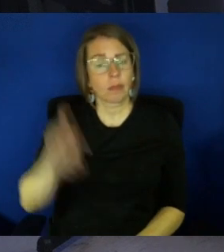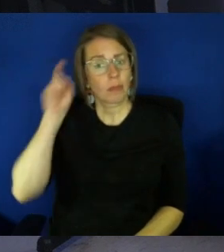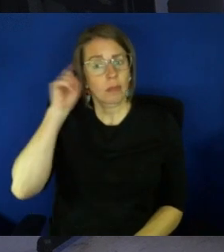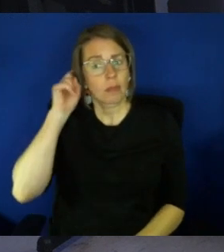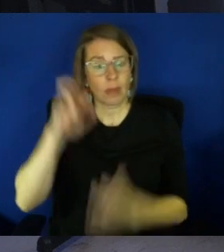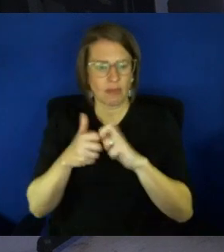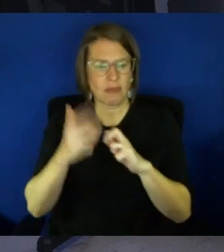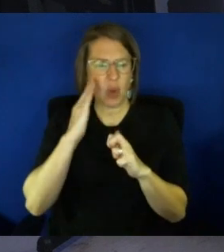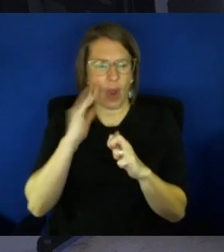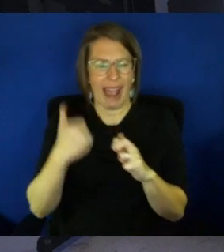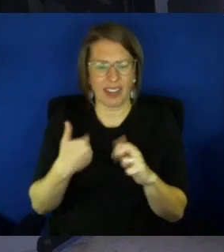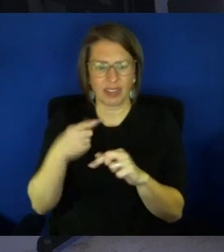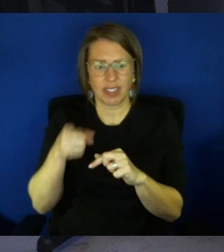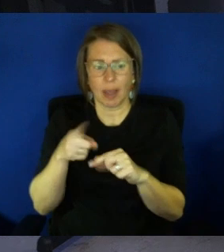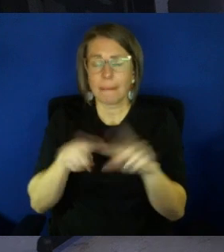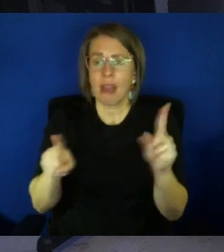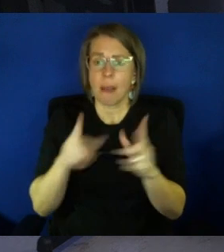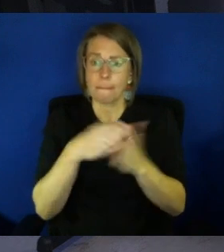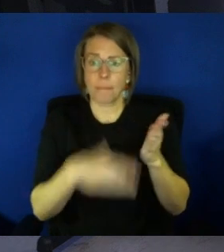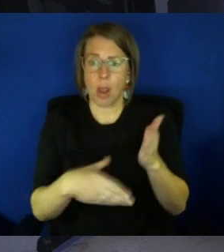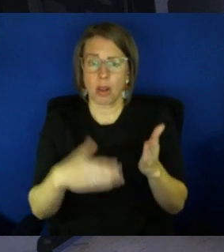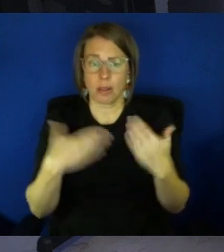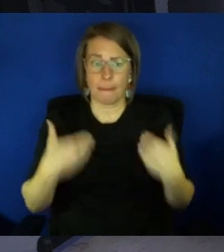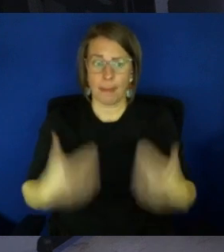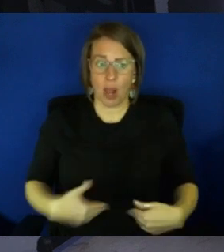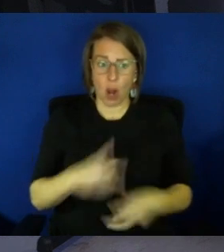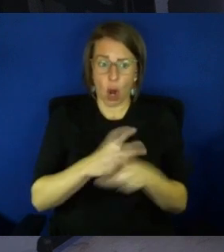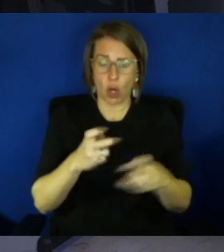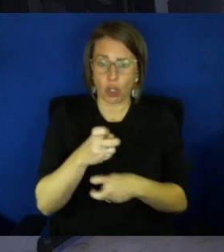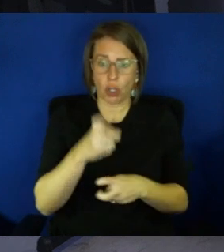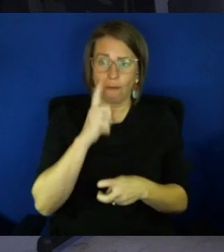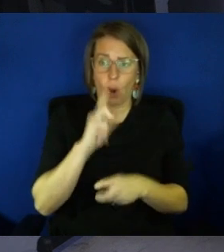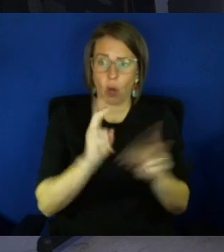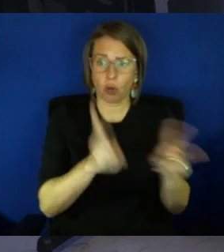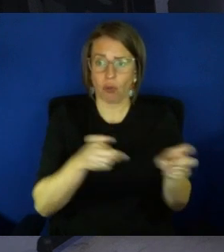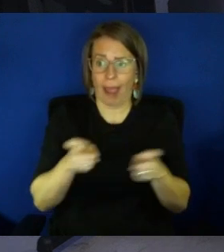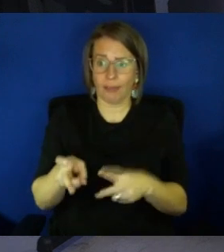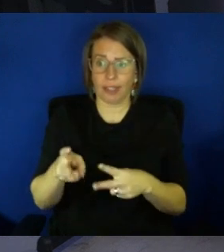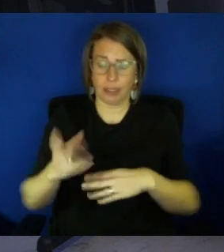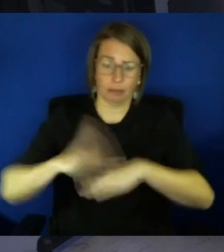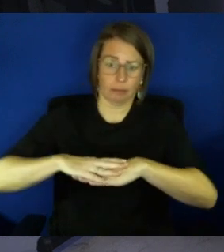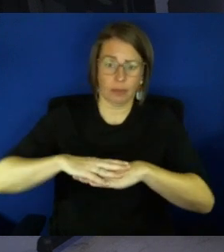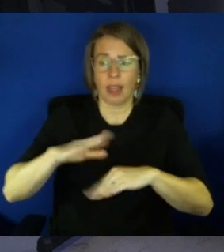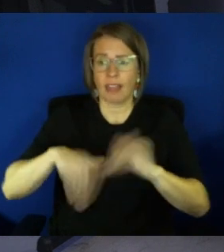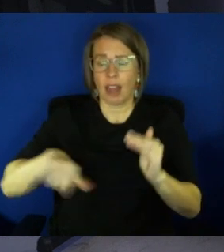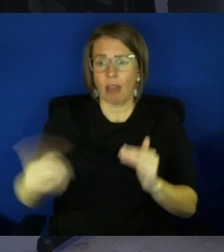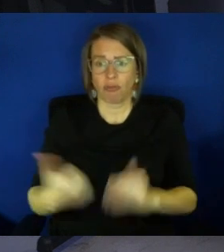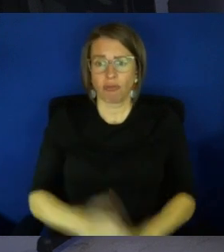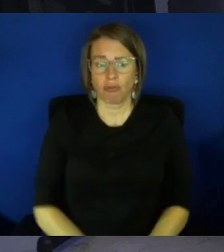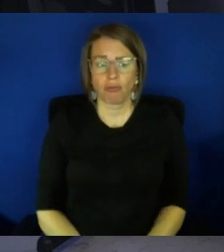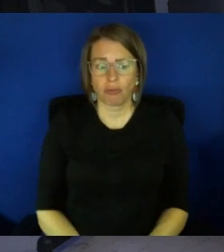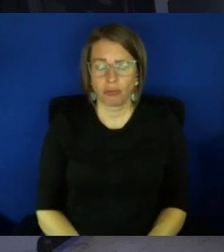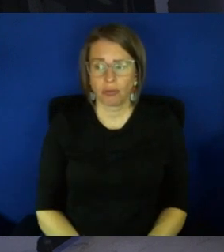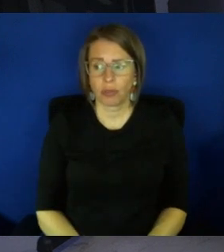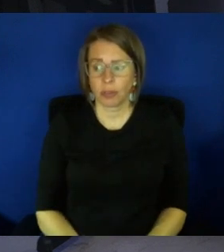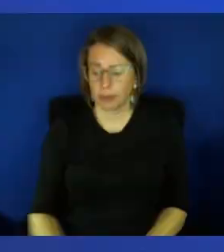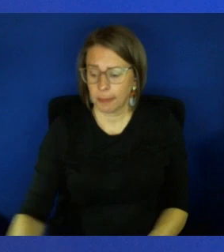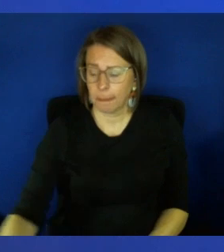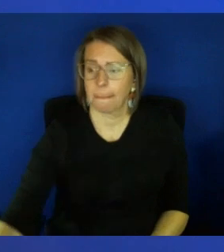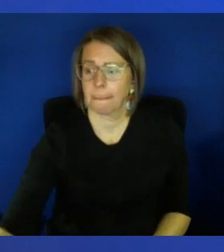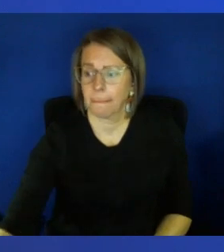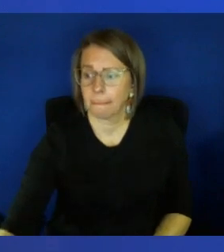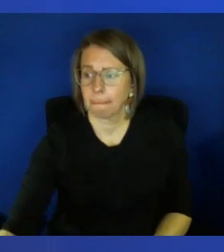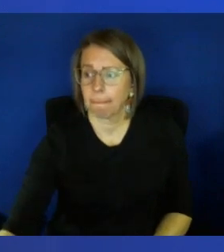some parts of the body that are harder to do grafting than others, like that doesn't work very well? Yeah, exactly. That's a great